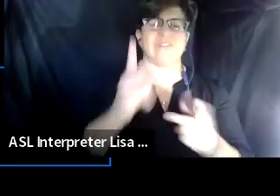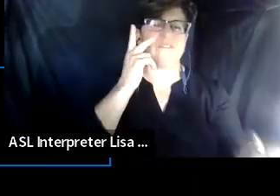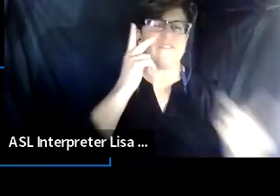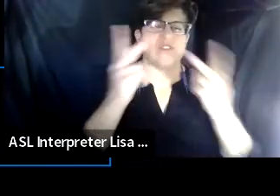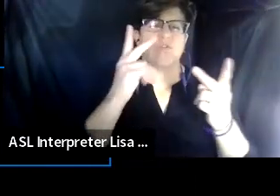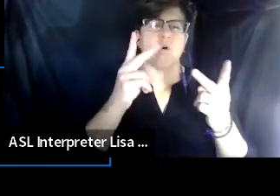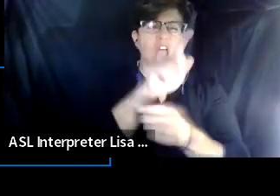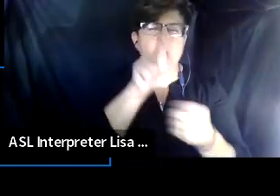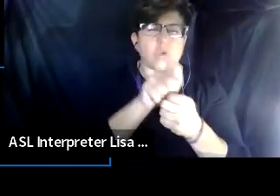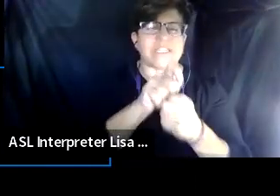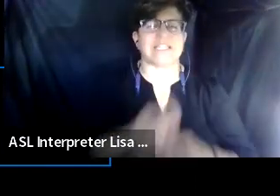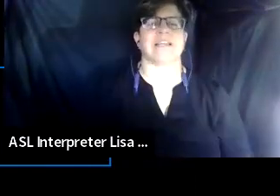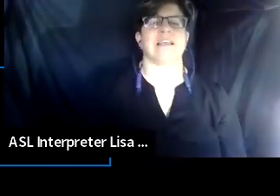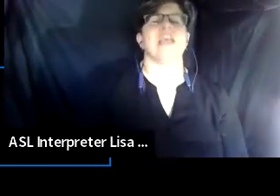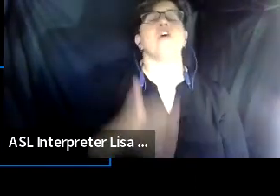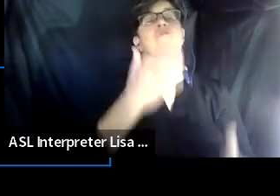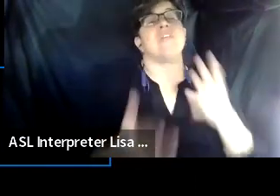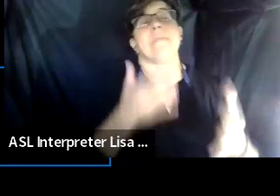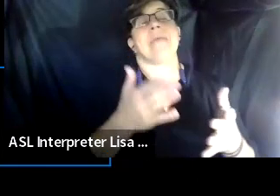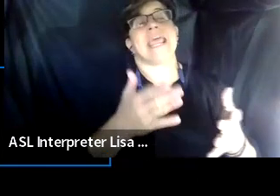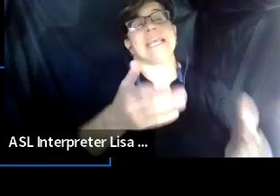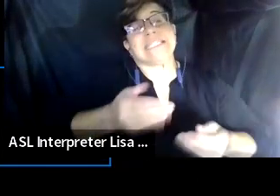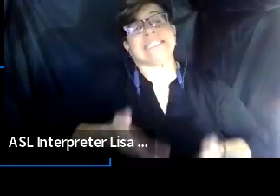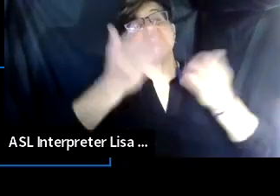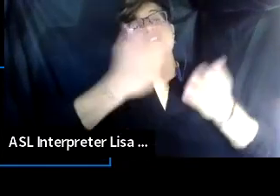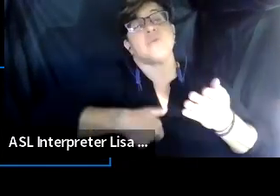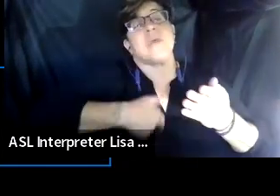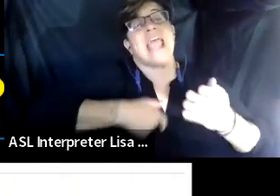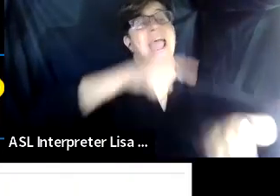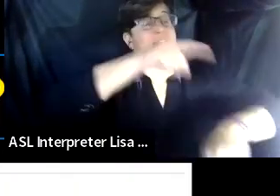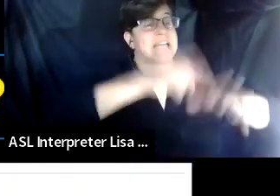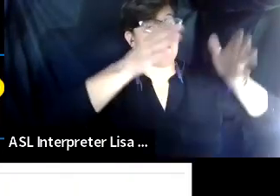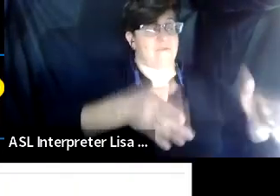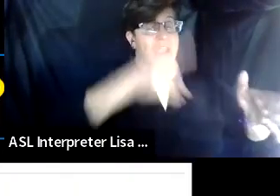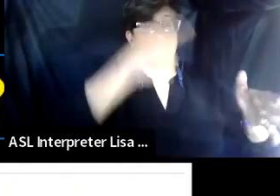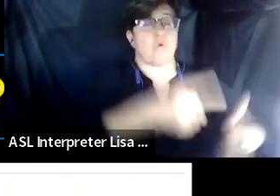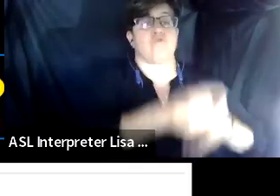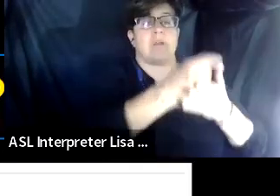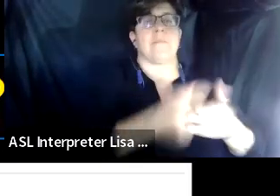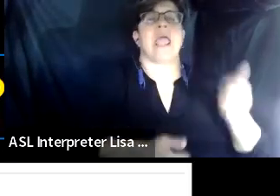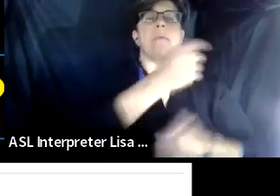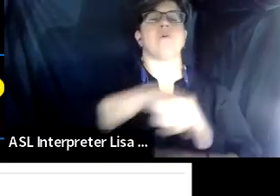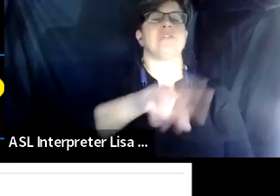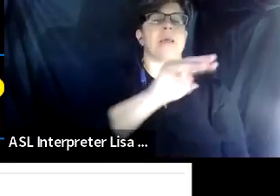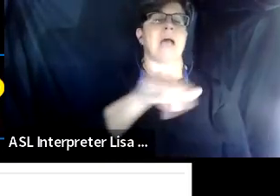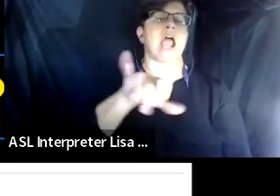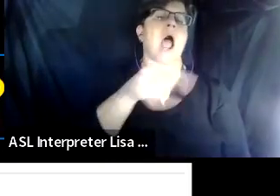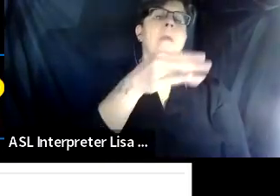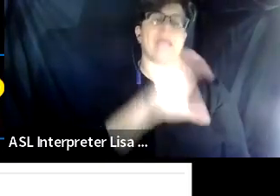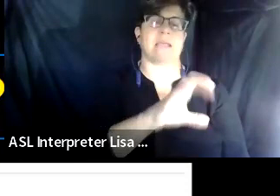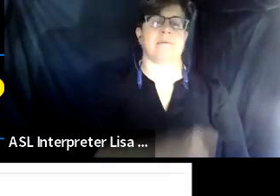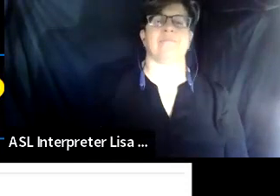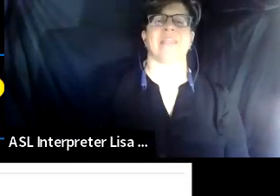have a window for opportunity for treatment, and most of them are also myopic. And the next slide shows you plotting of the